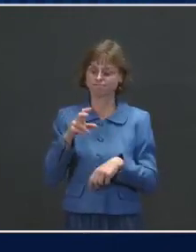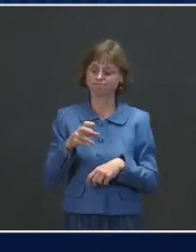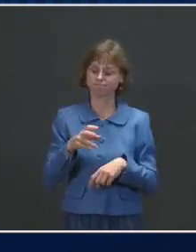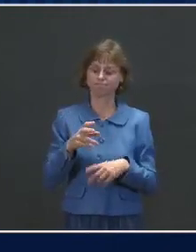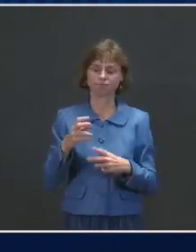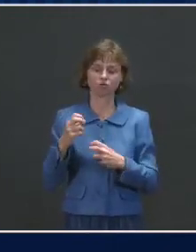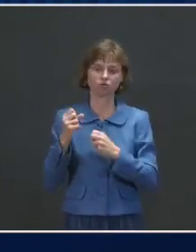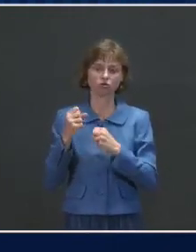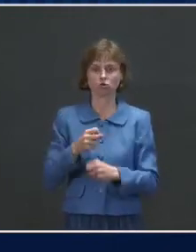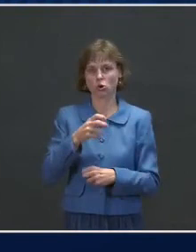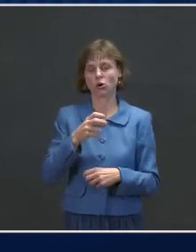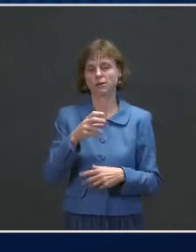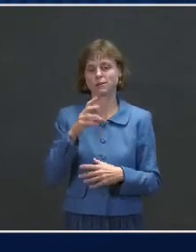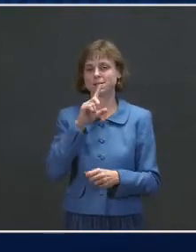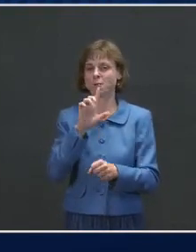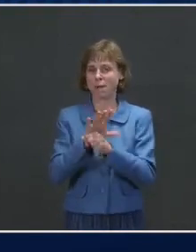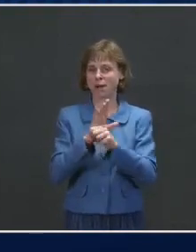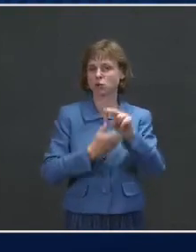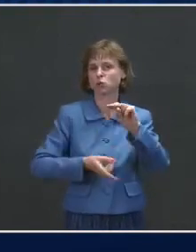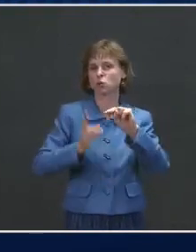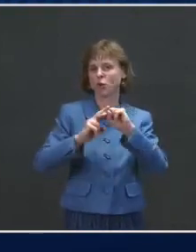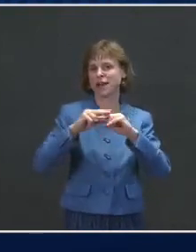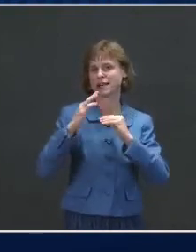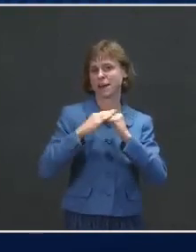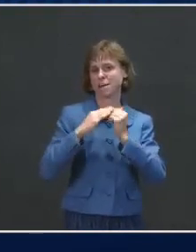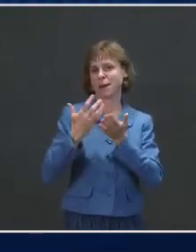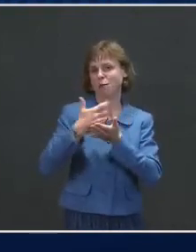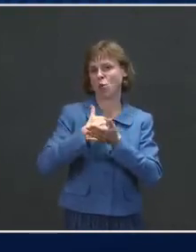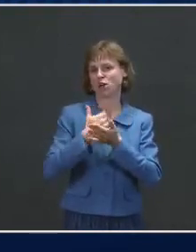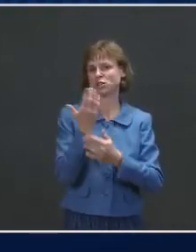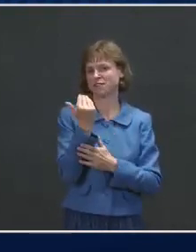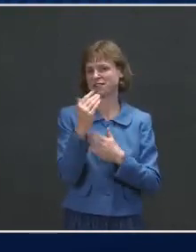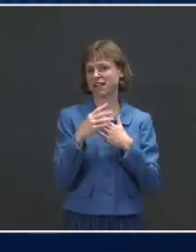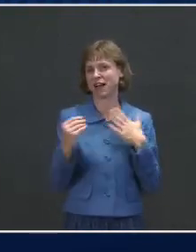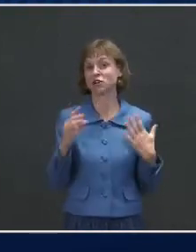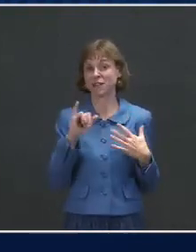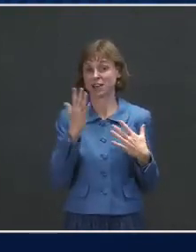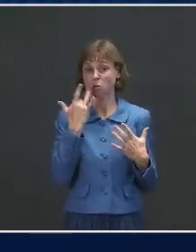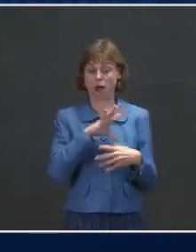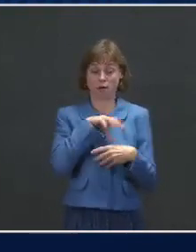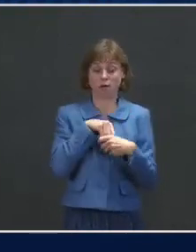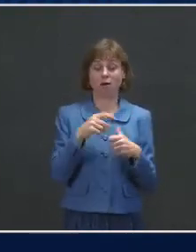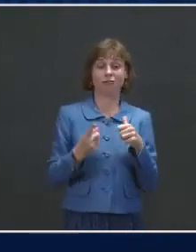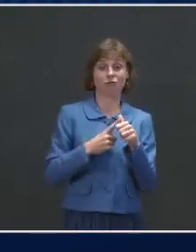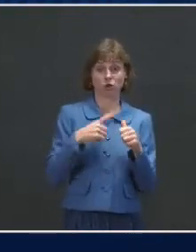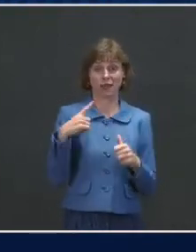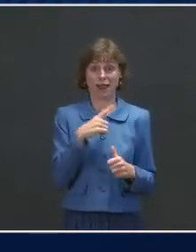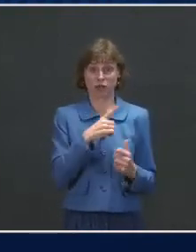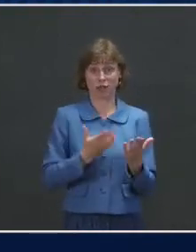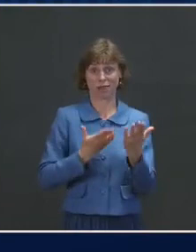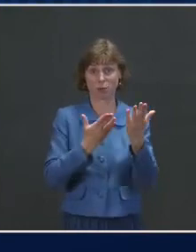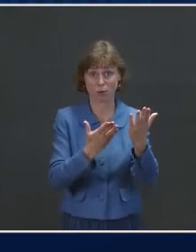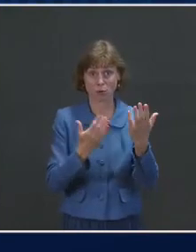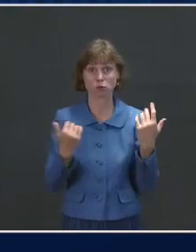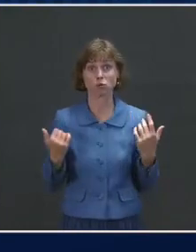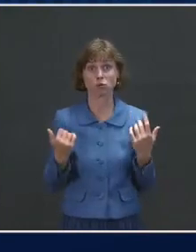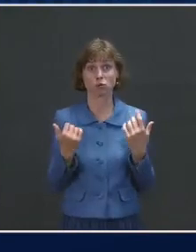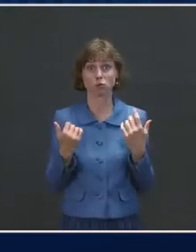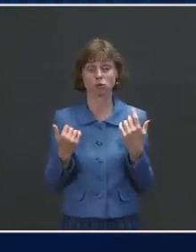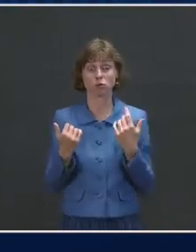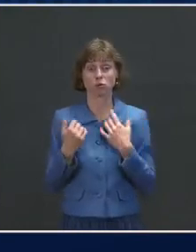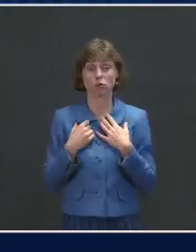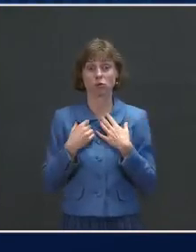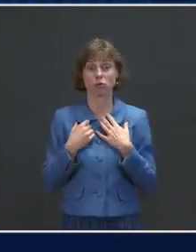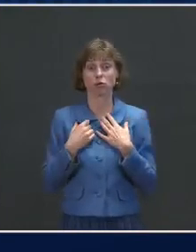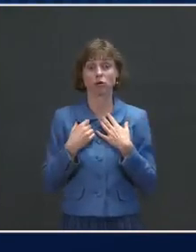raising the minimum wage to $15. That's why he put it in his first legislative proposal, and he believes that any American who is working a